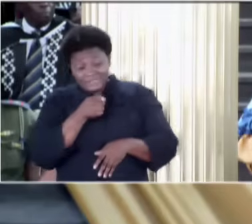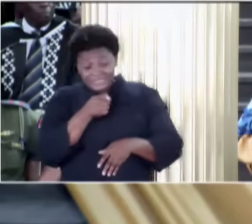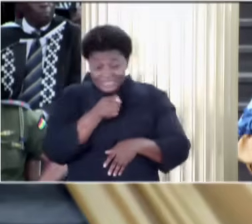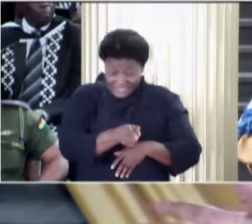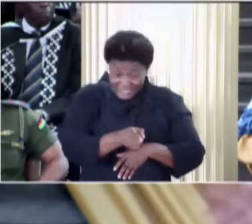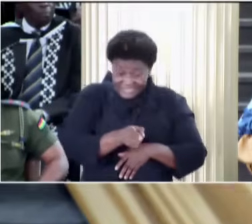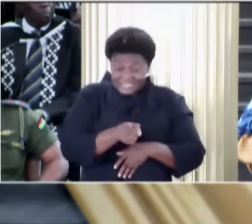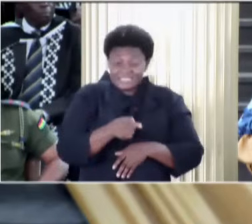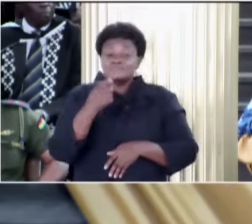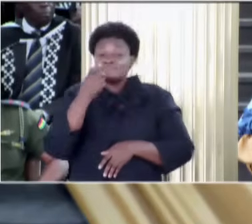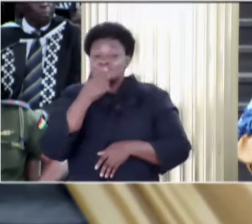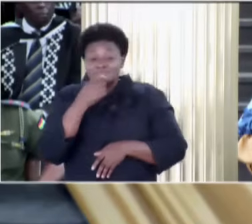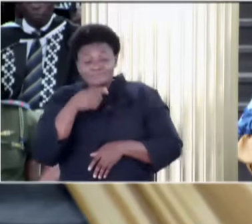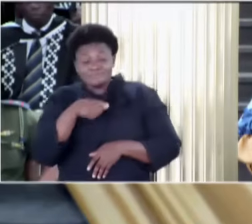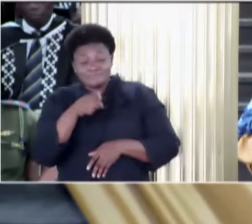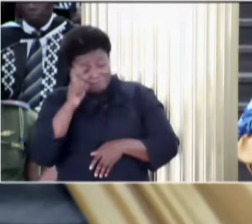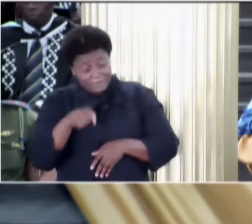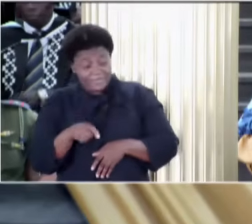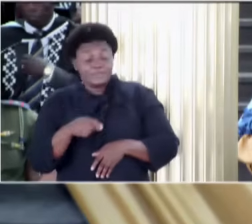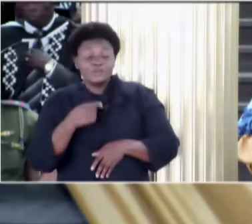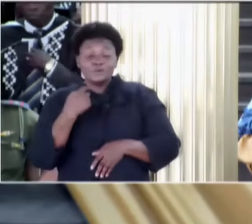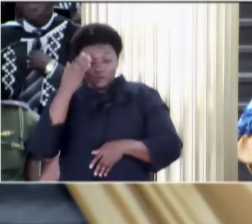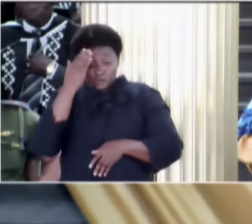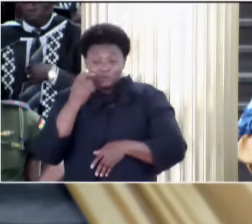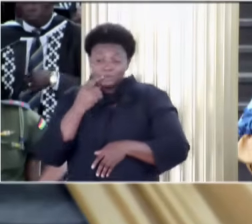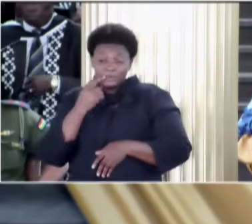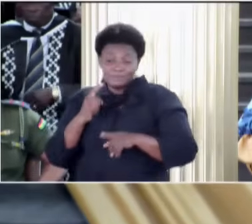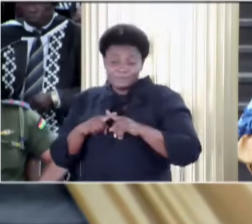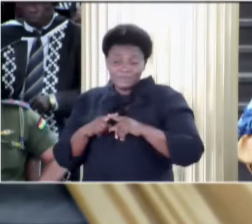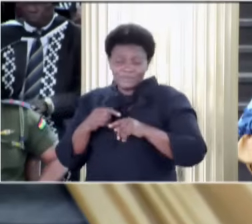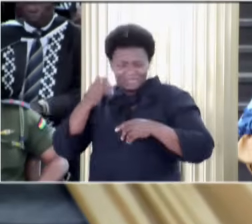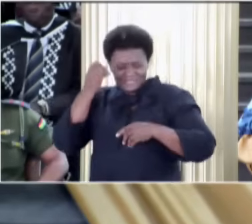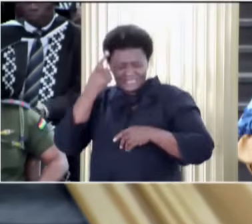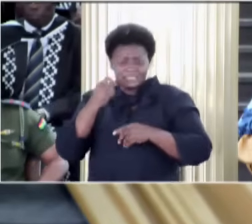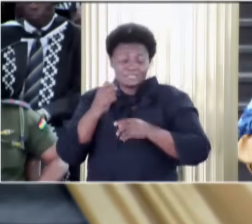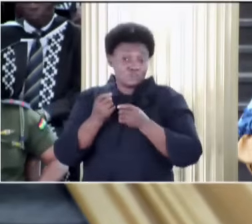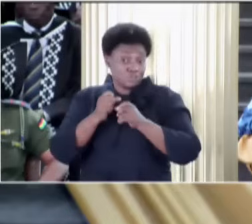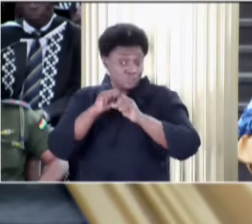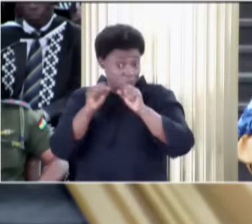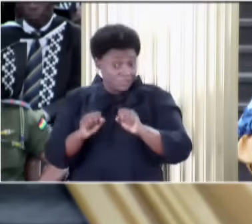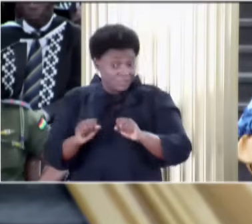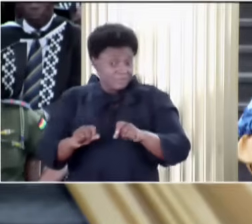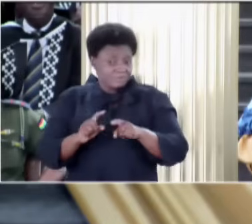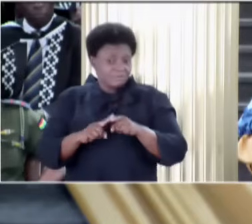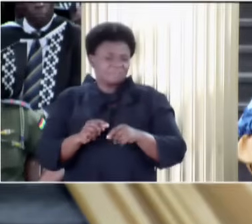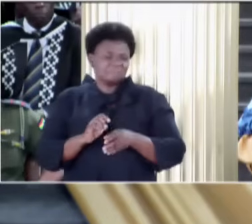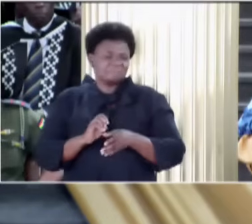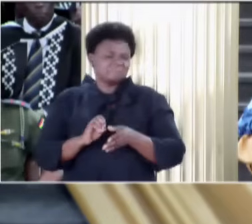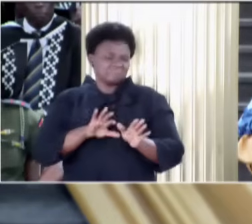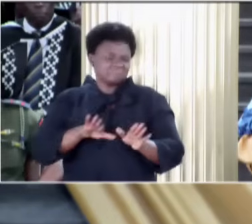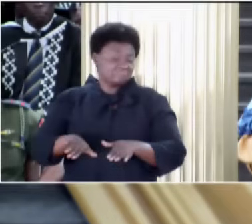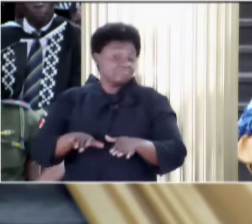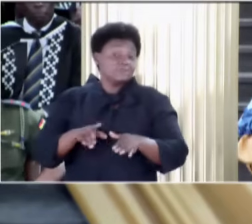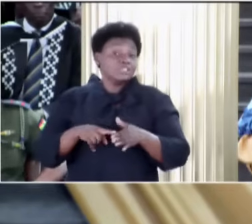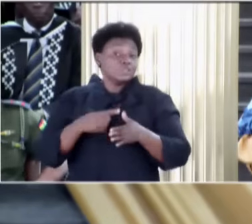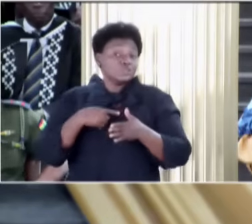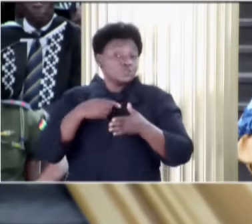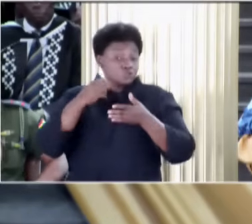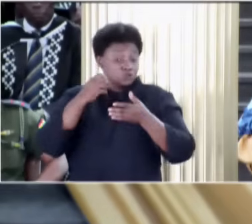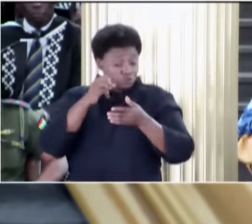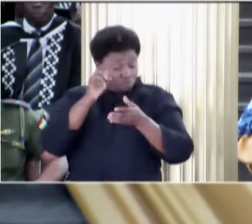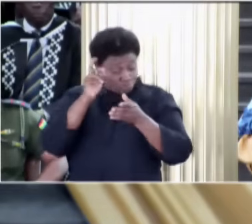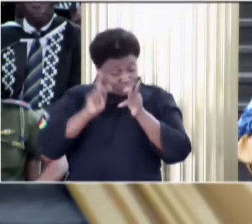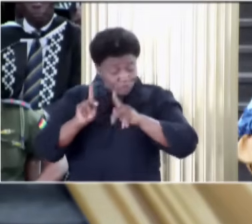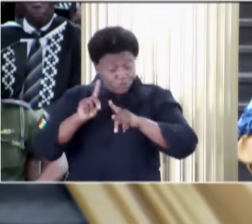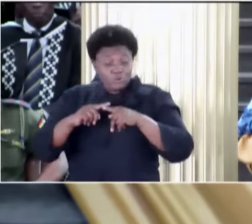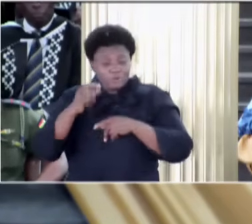choose the easier route. People who understand systems but excuse them repeatedly. People who are educated